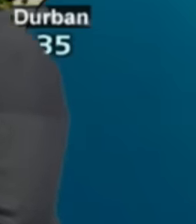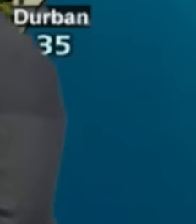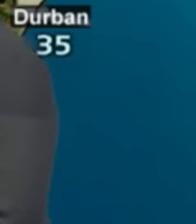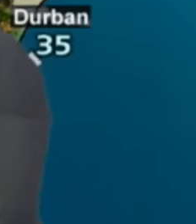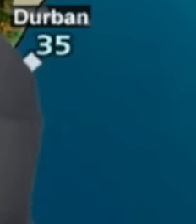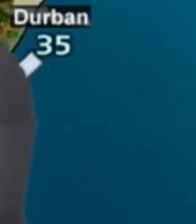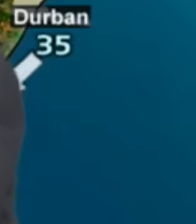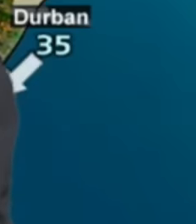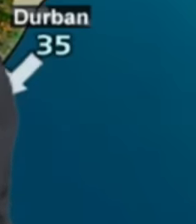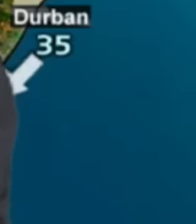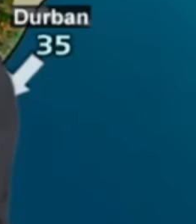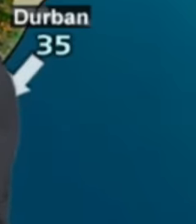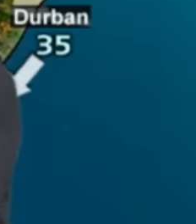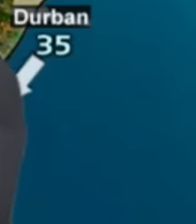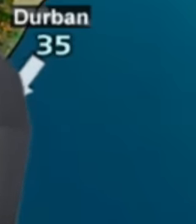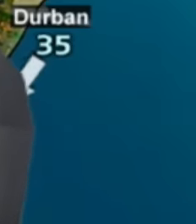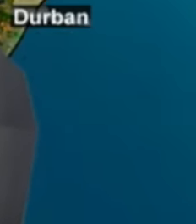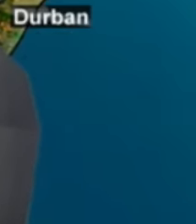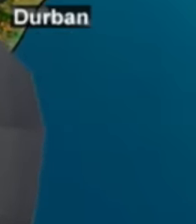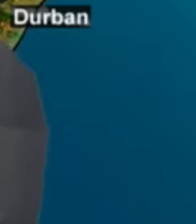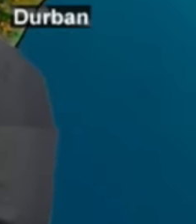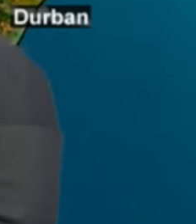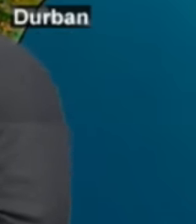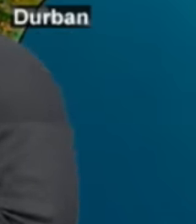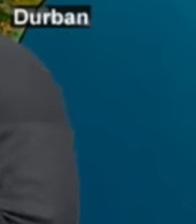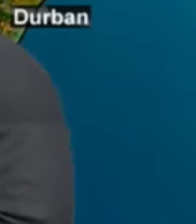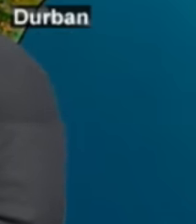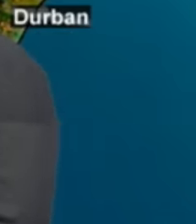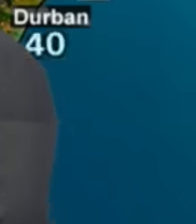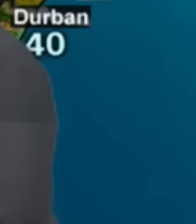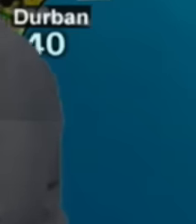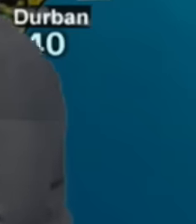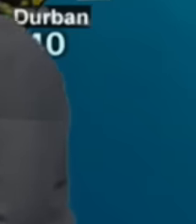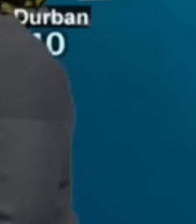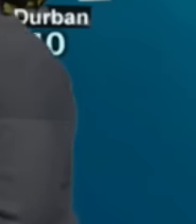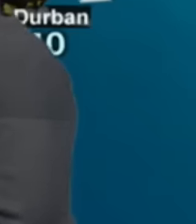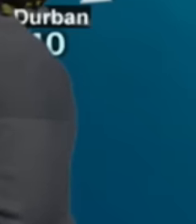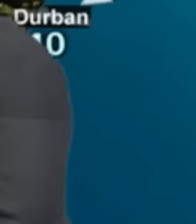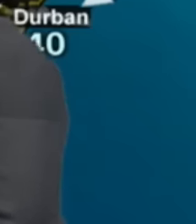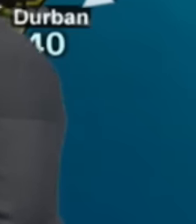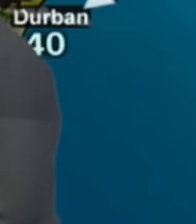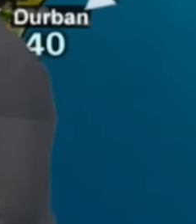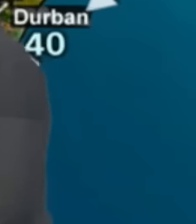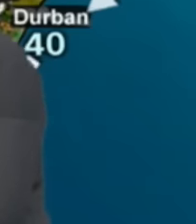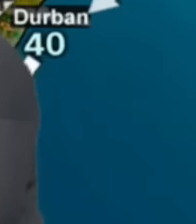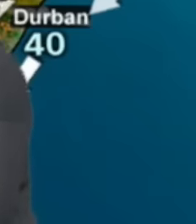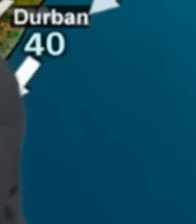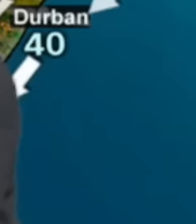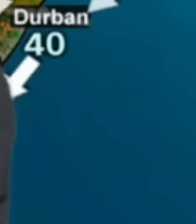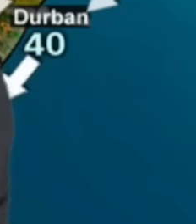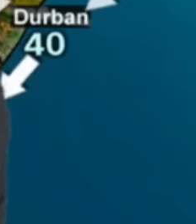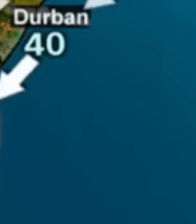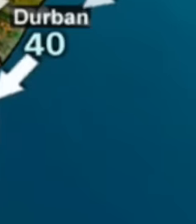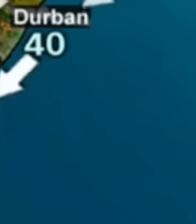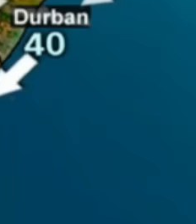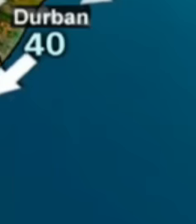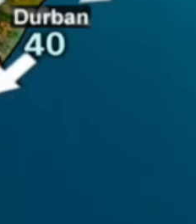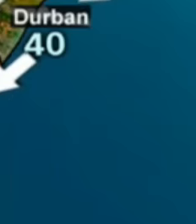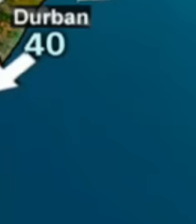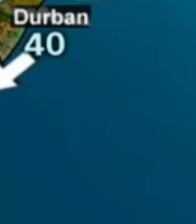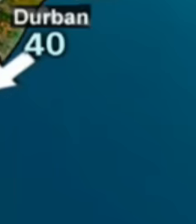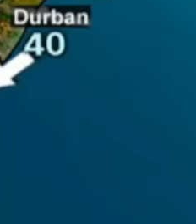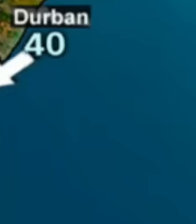Cape le Eastern Cape le dikarolo dingwe tsa province ya ka kwa KwaZulu-Natal mme re lebelela mo tsatsing la kamoso teng ba ponelopele ya maemo a bosa ba tsebose fa go tla